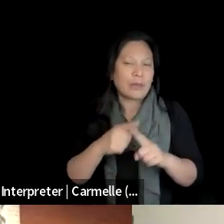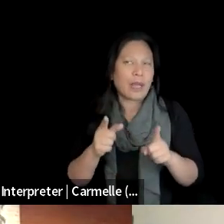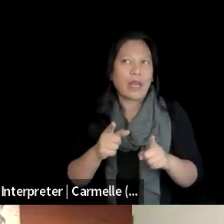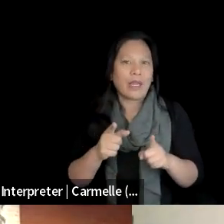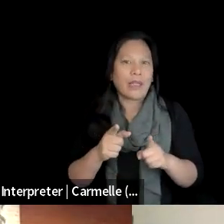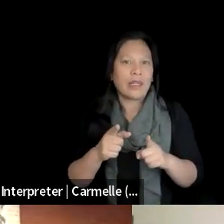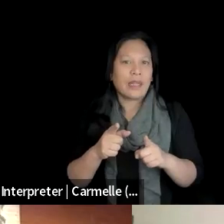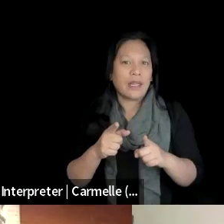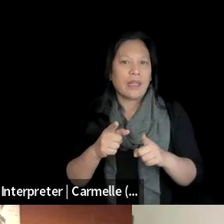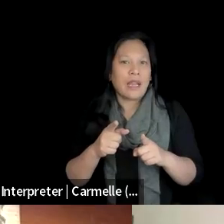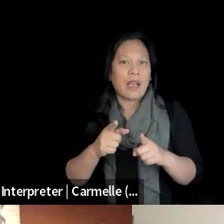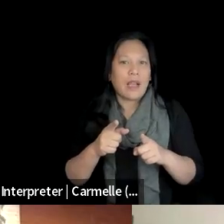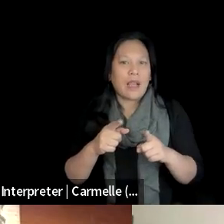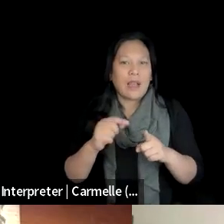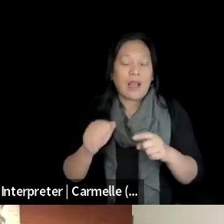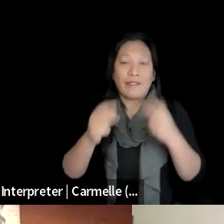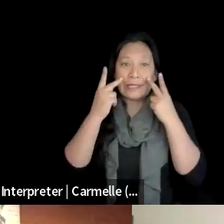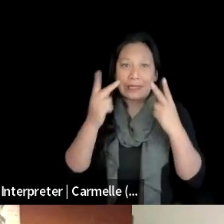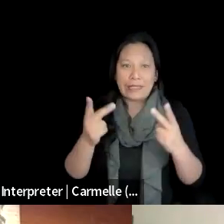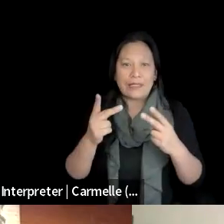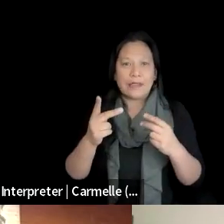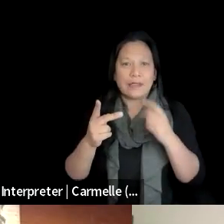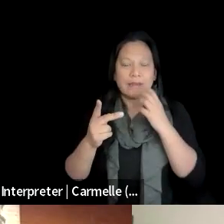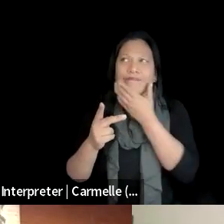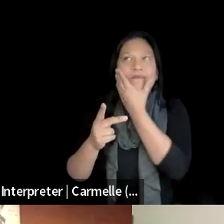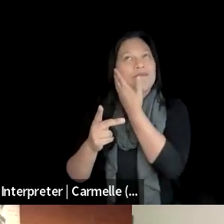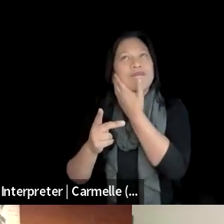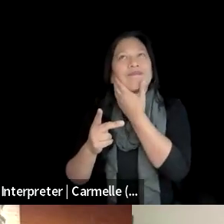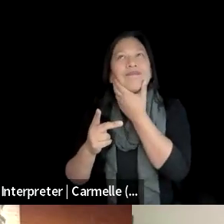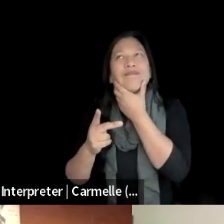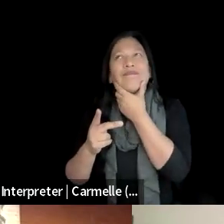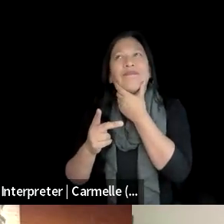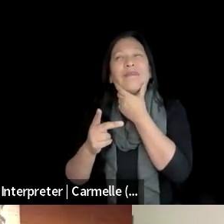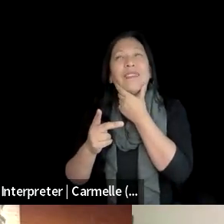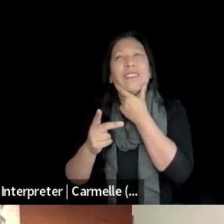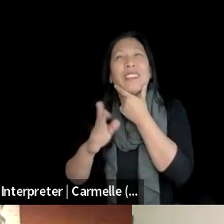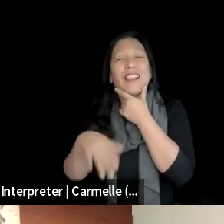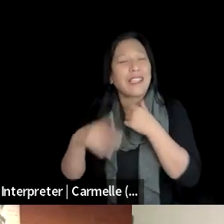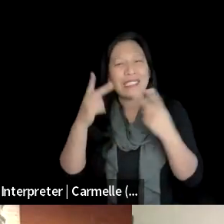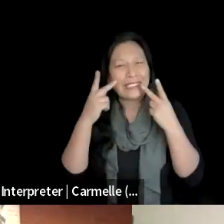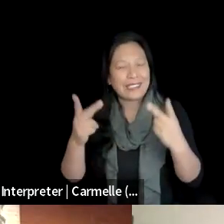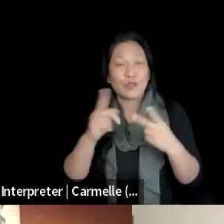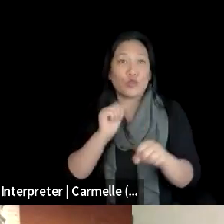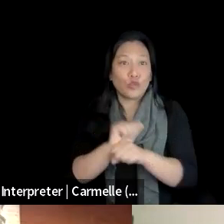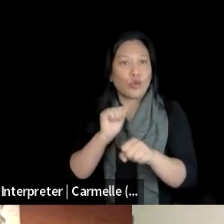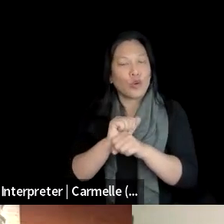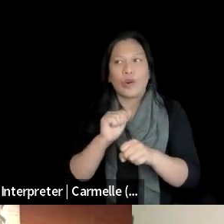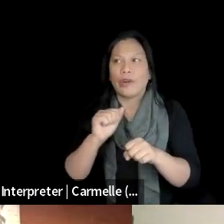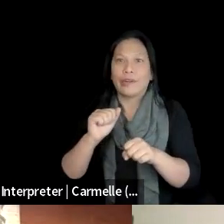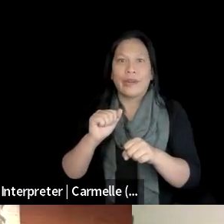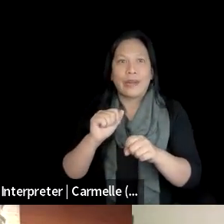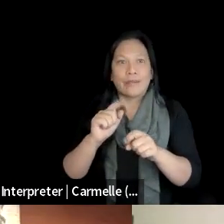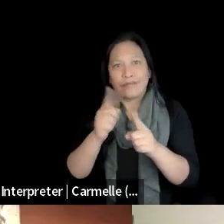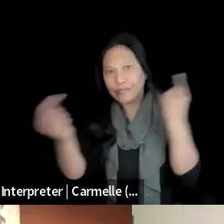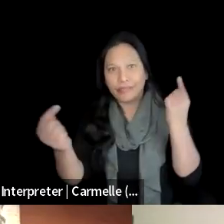outright breaking of the room agreement. I don't even know that I really have. I feel like I've run into like errors or